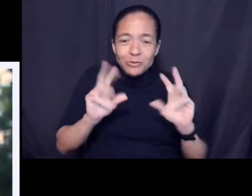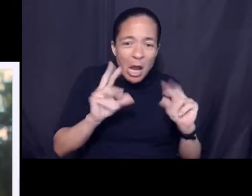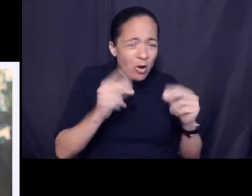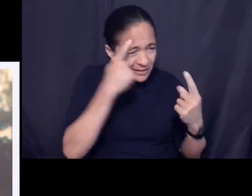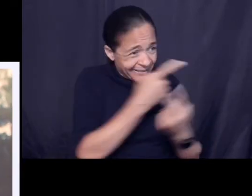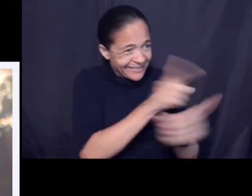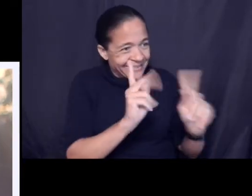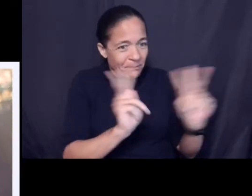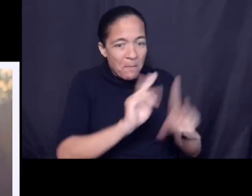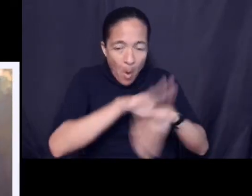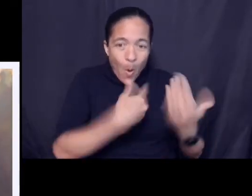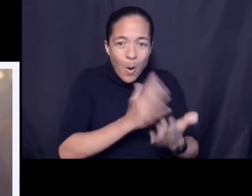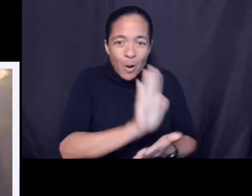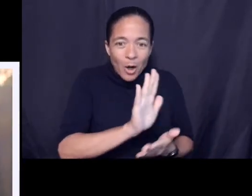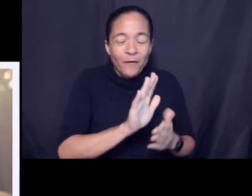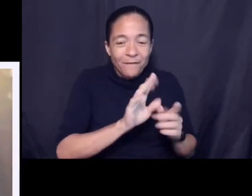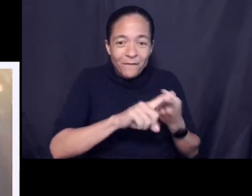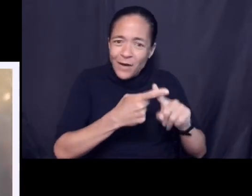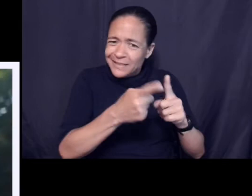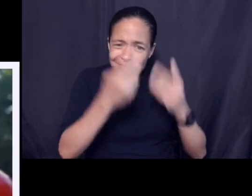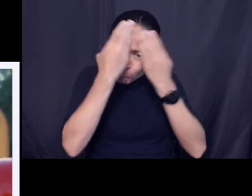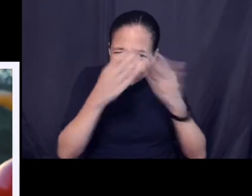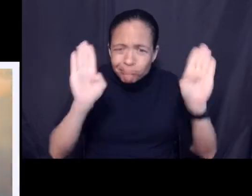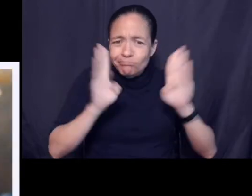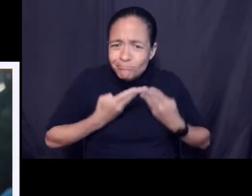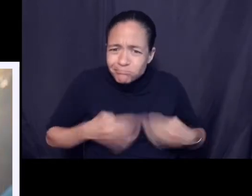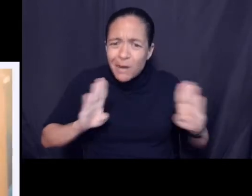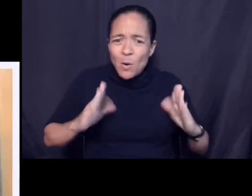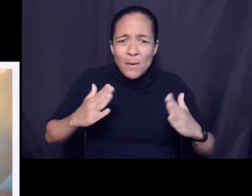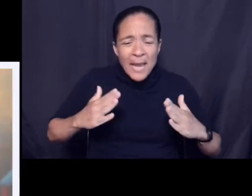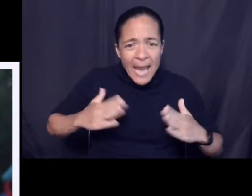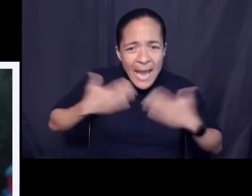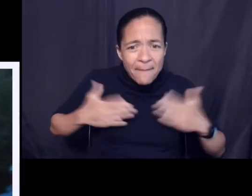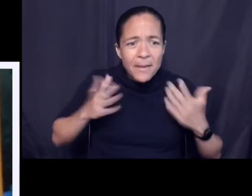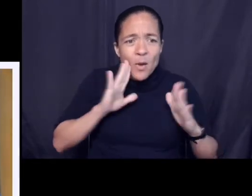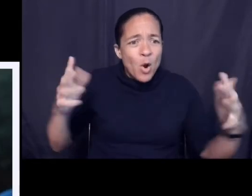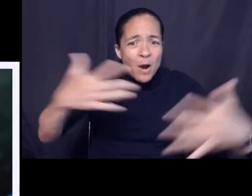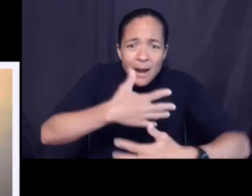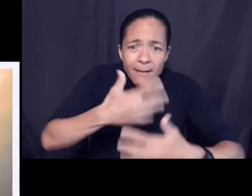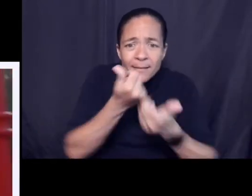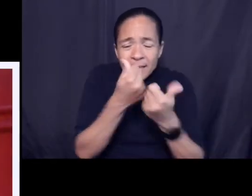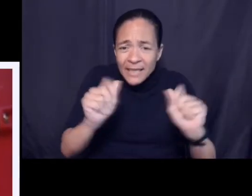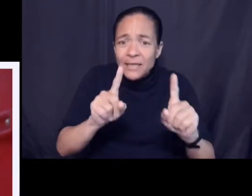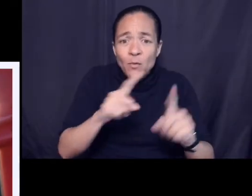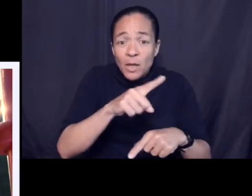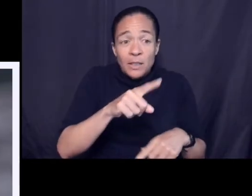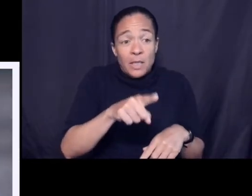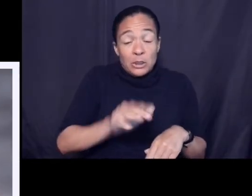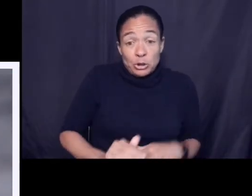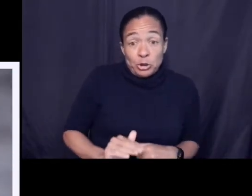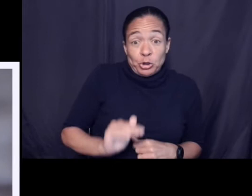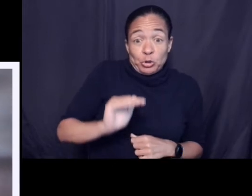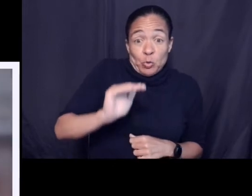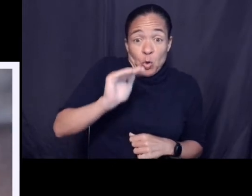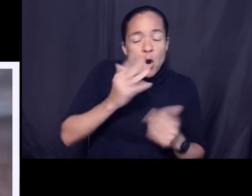they look, how old they are. They're all her friend, and she's so open and she's so happy, and she'll give anybody a hug. And when she grows up, she